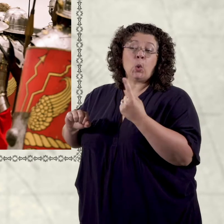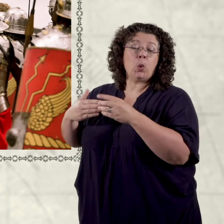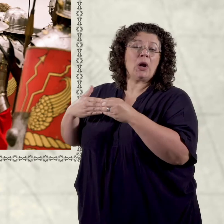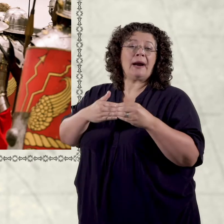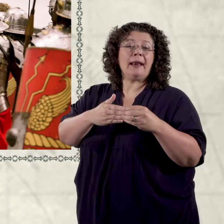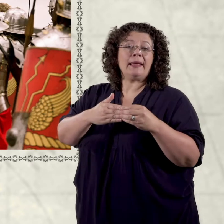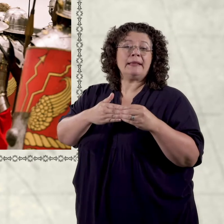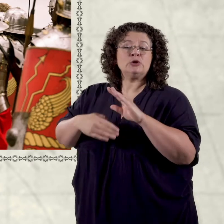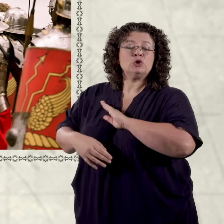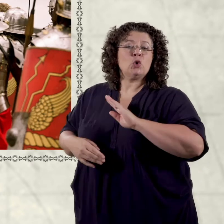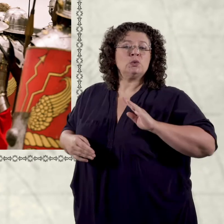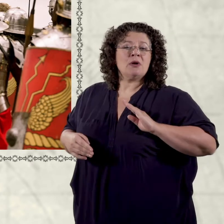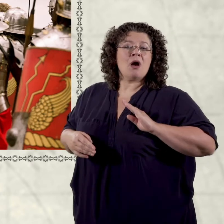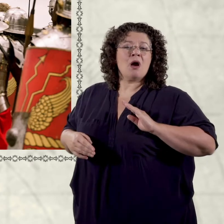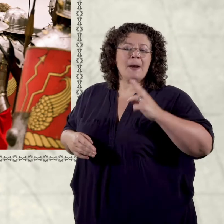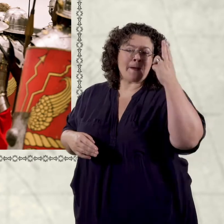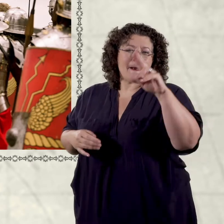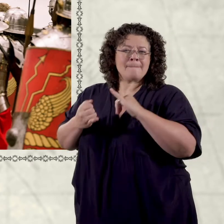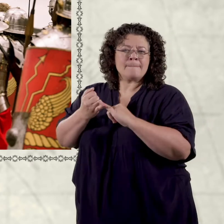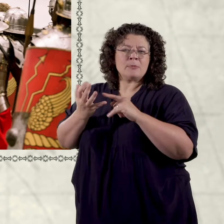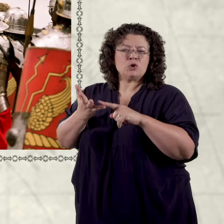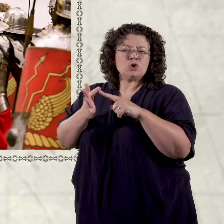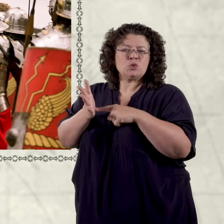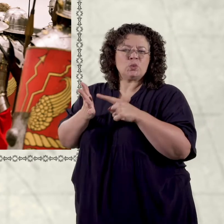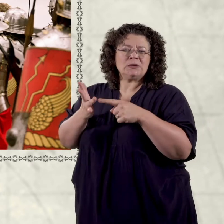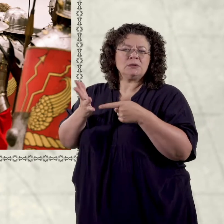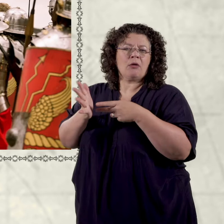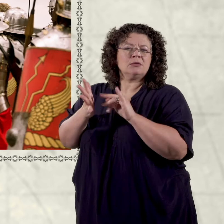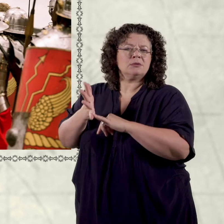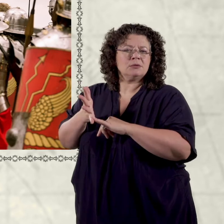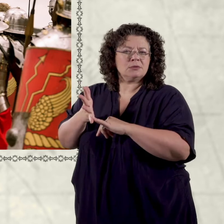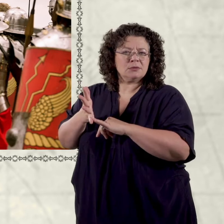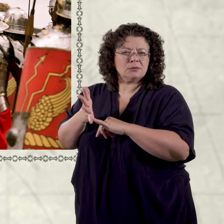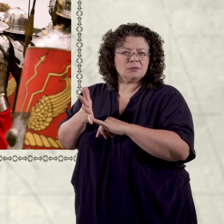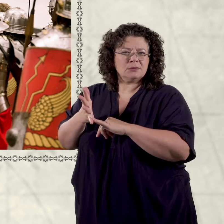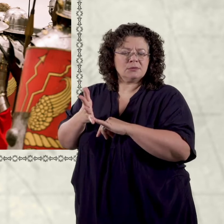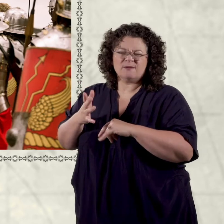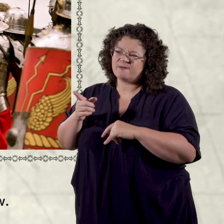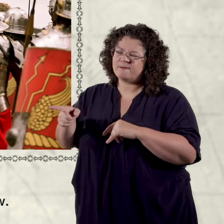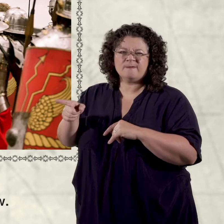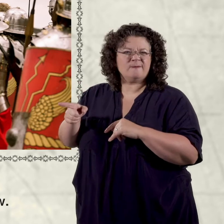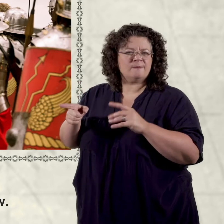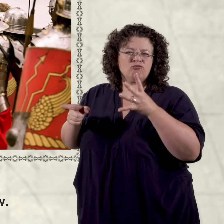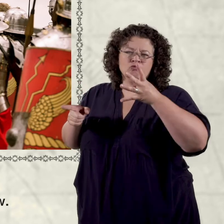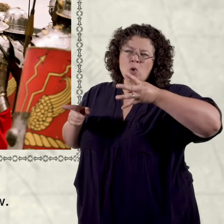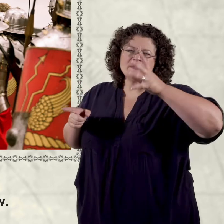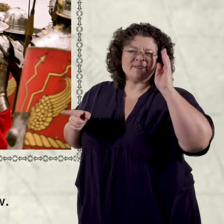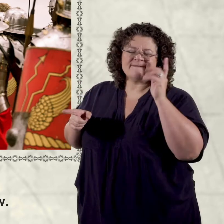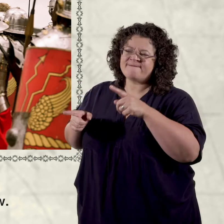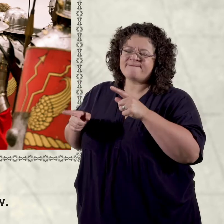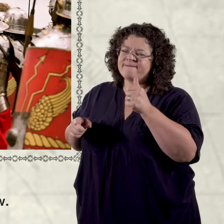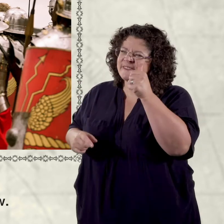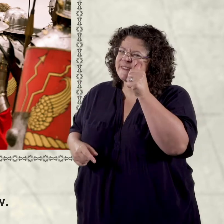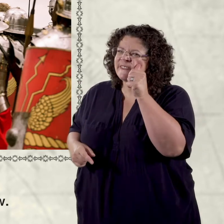leading the Romans was a soldier called Suetonius. Ah, those Romans.